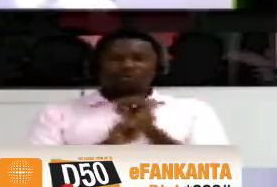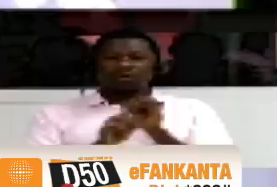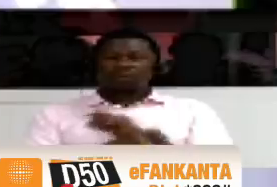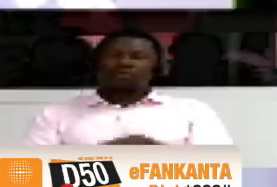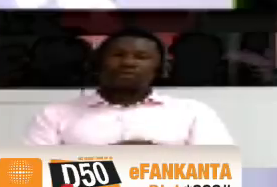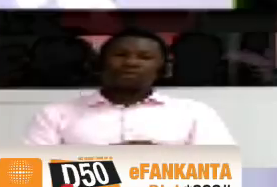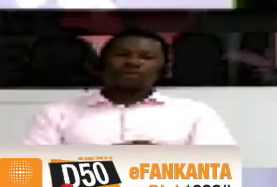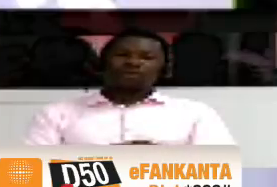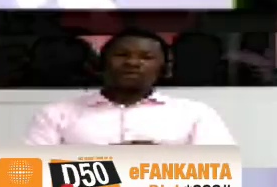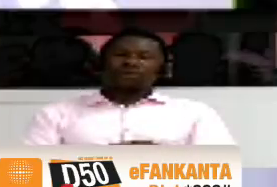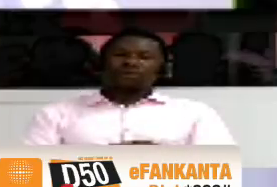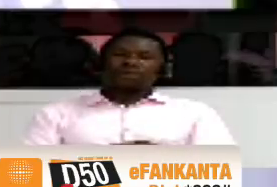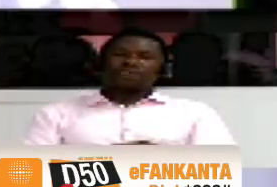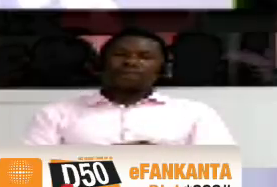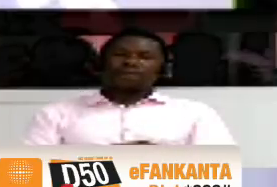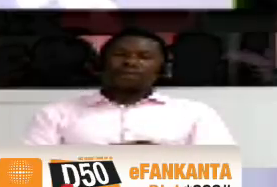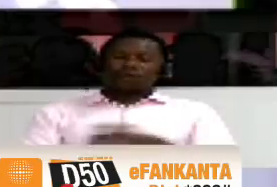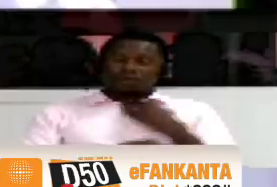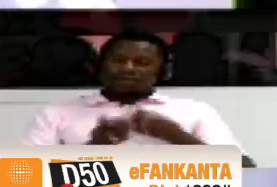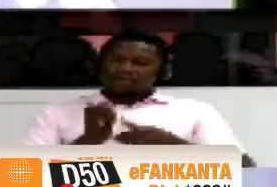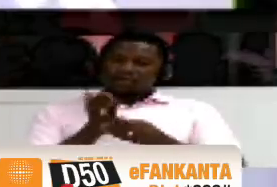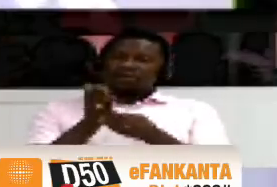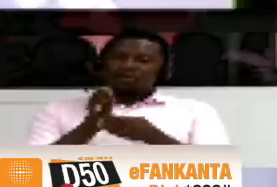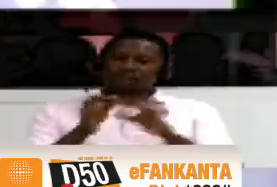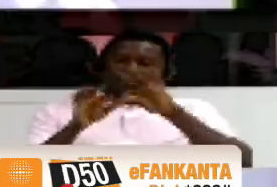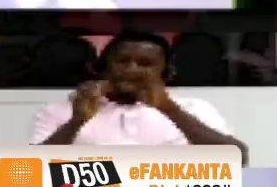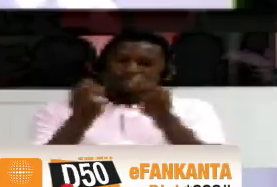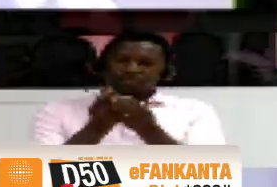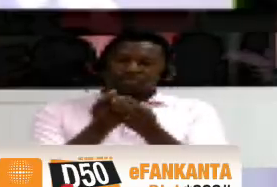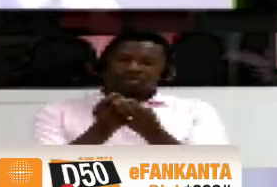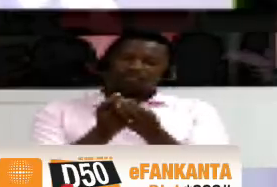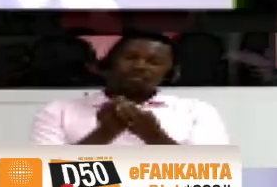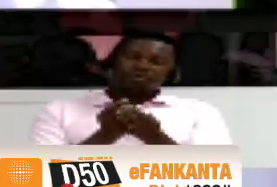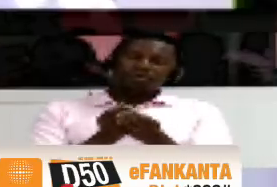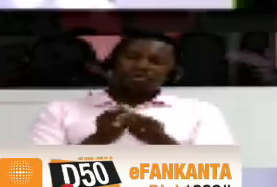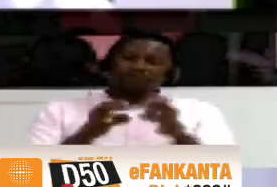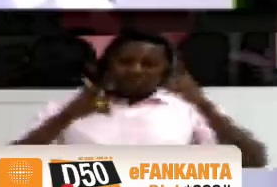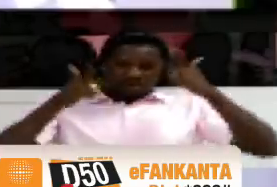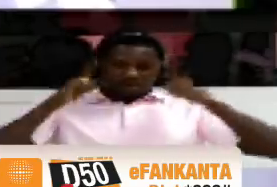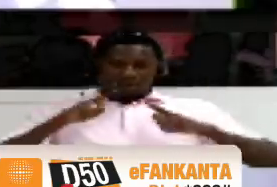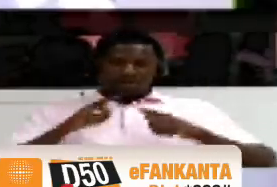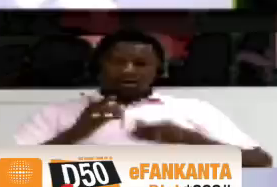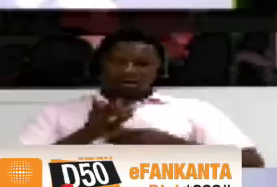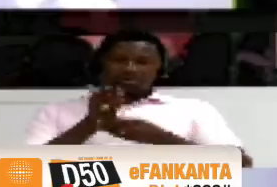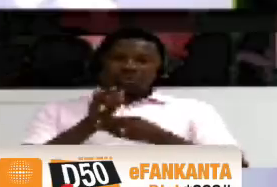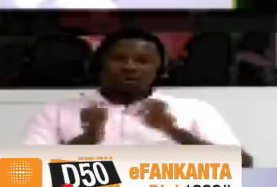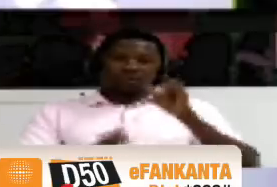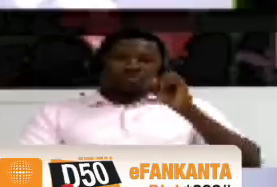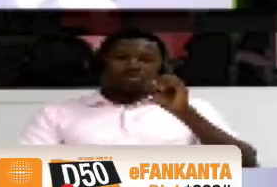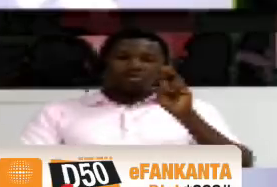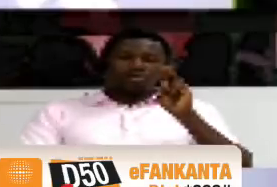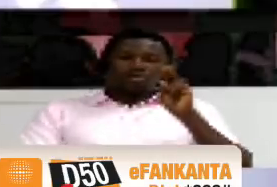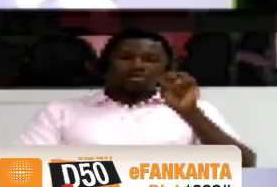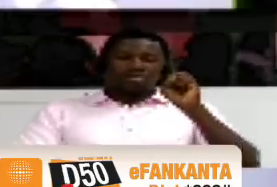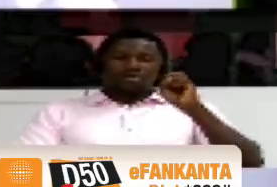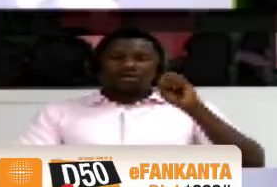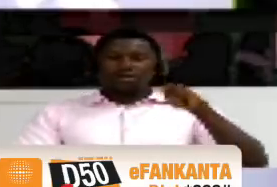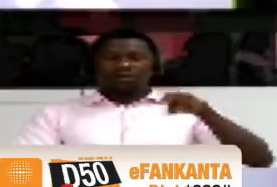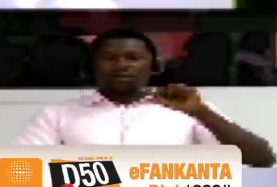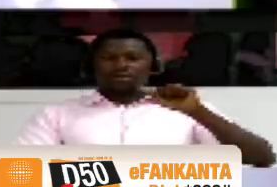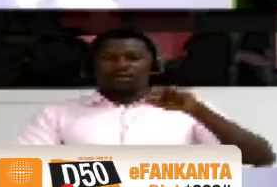lawyers led by Usman Silla. They did a lot for us, and